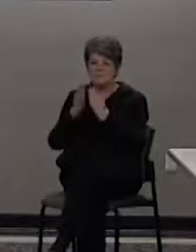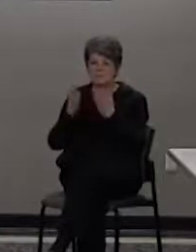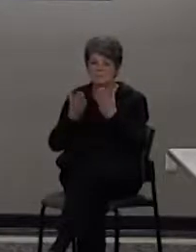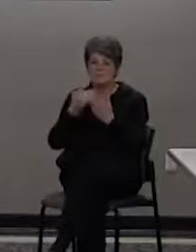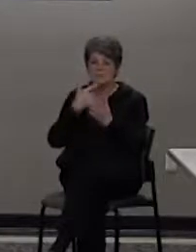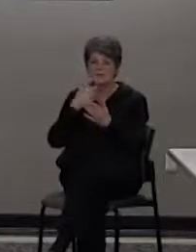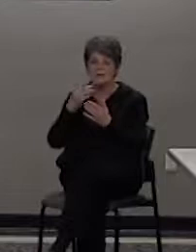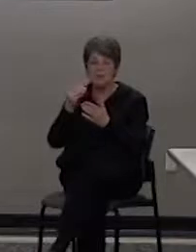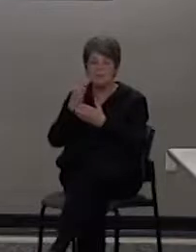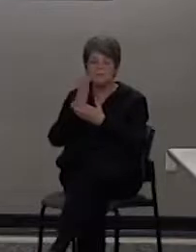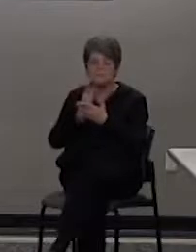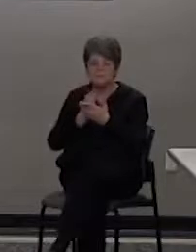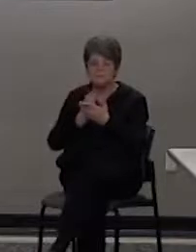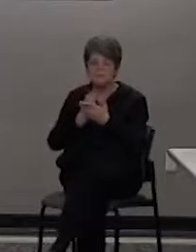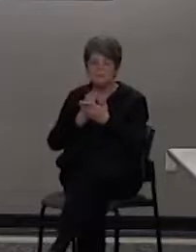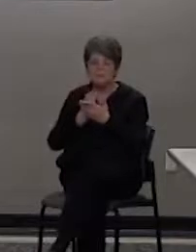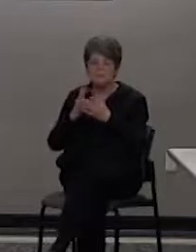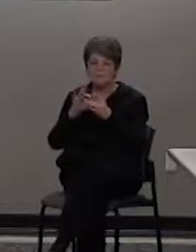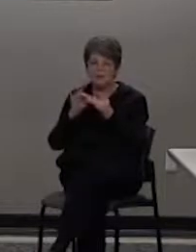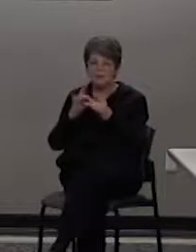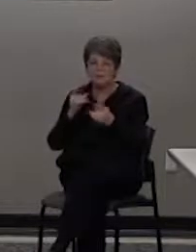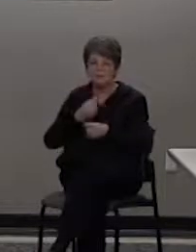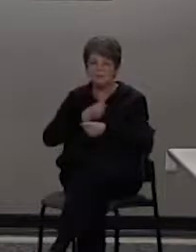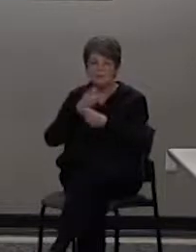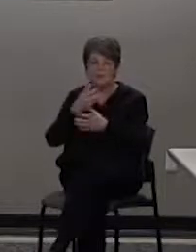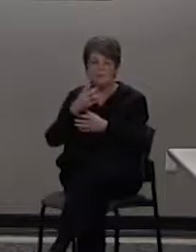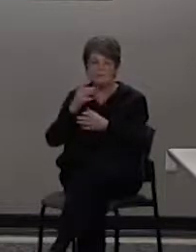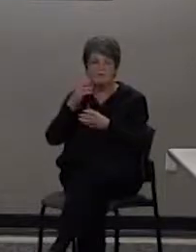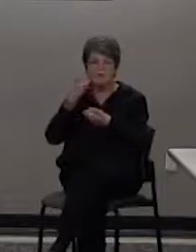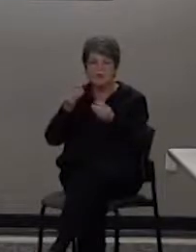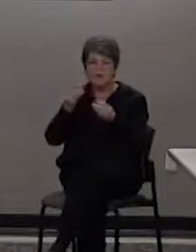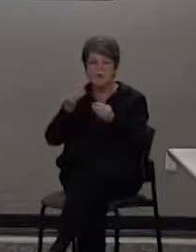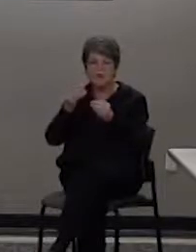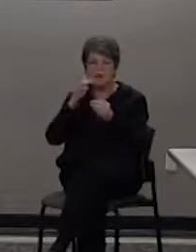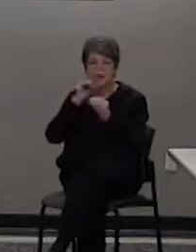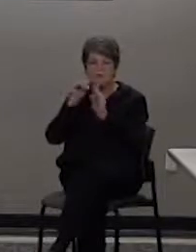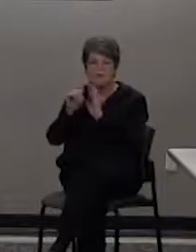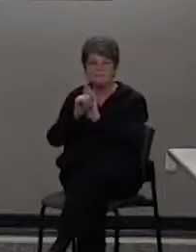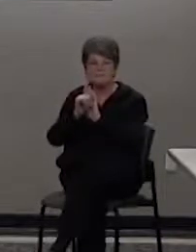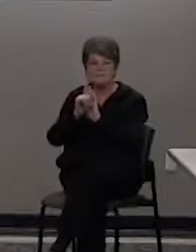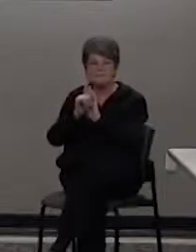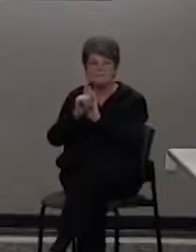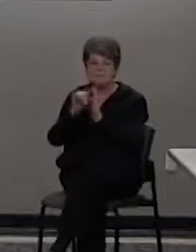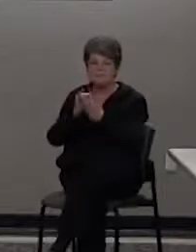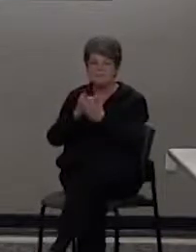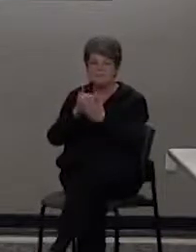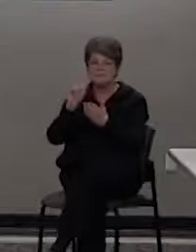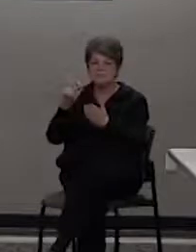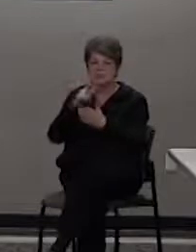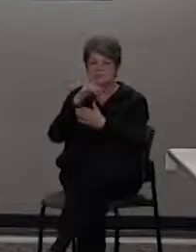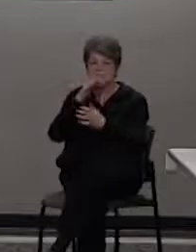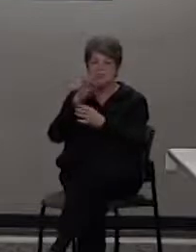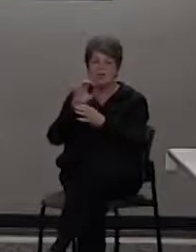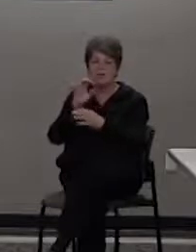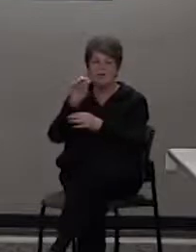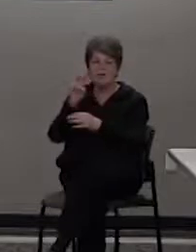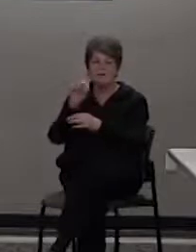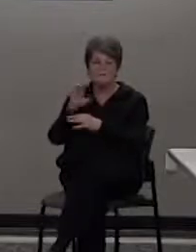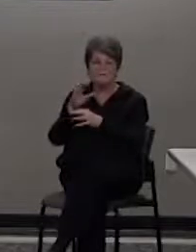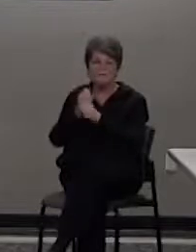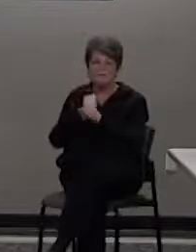have been sentiments expressed to me, the land that's been identified for commercial development is all the land that should ever be identified for commercial development.